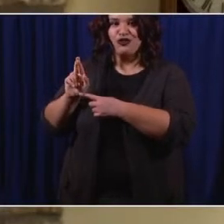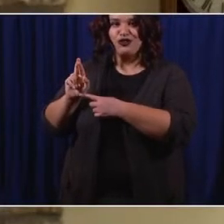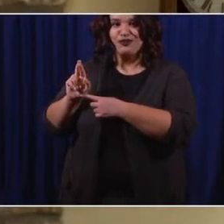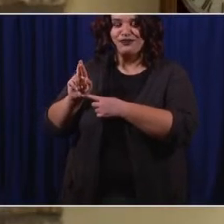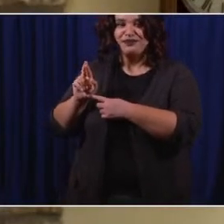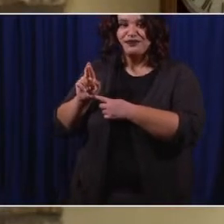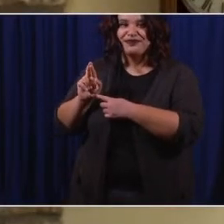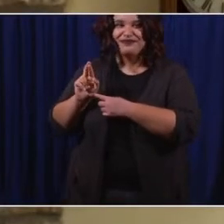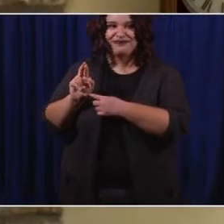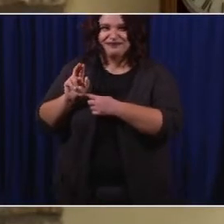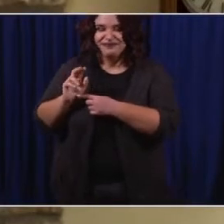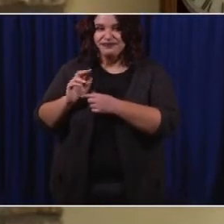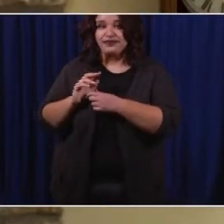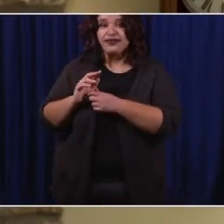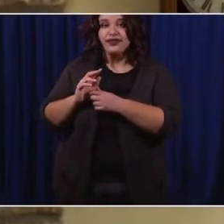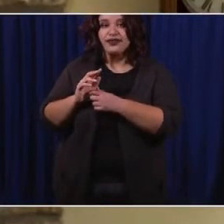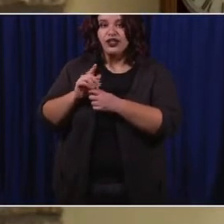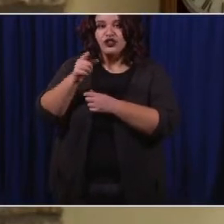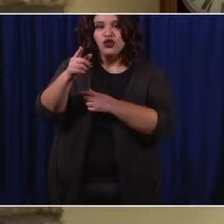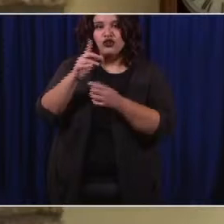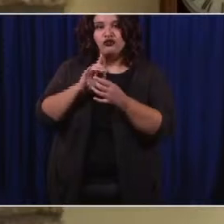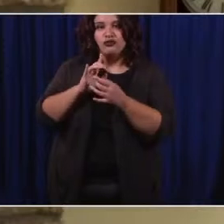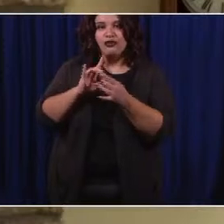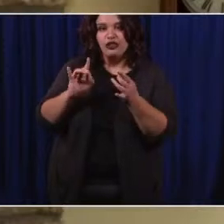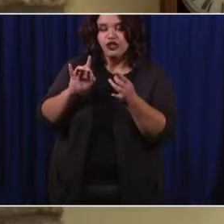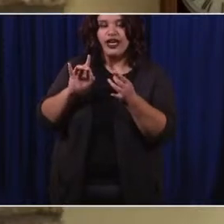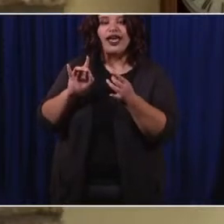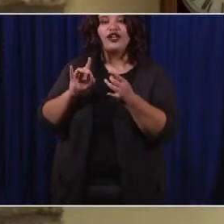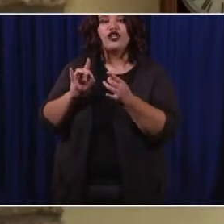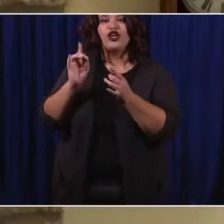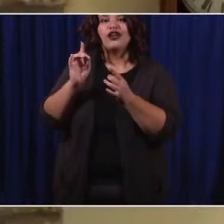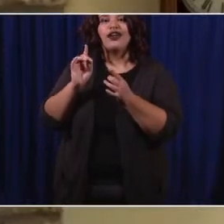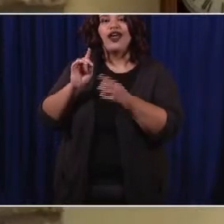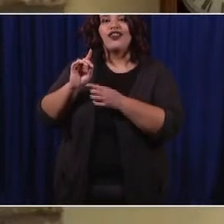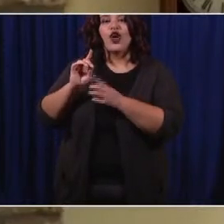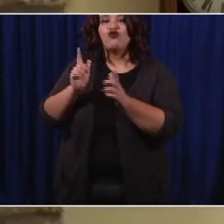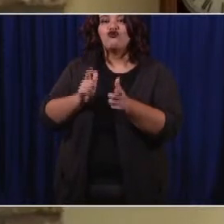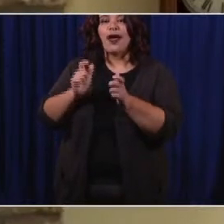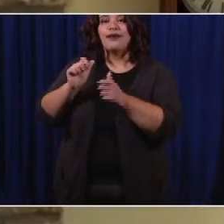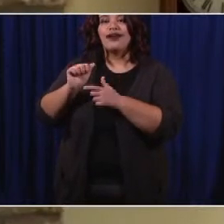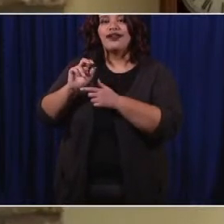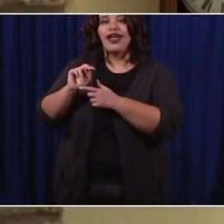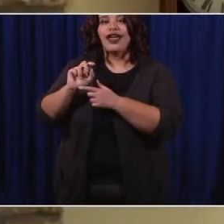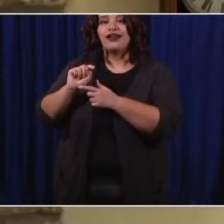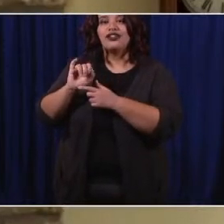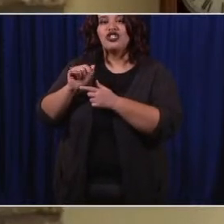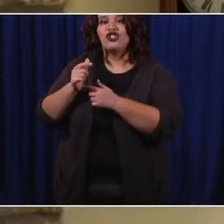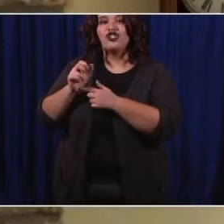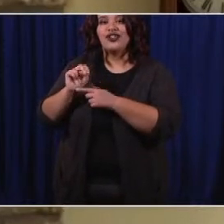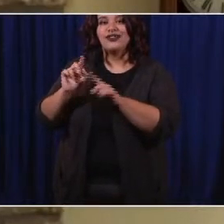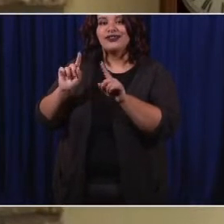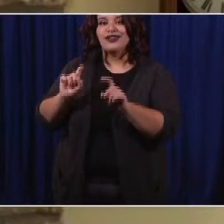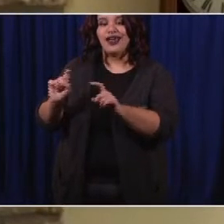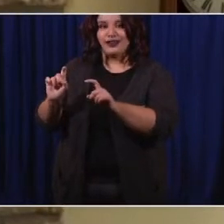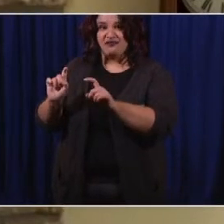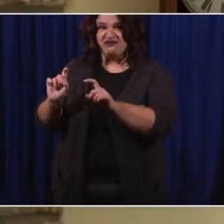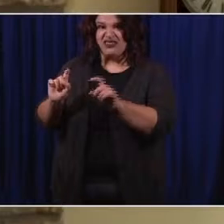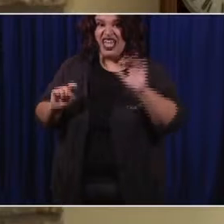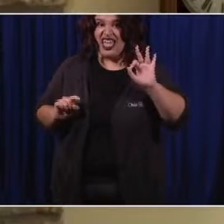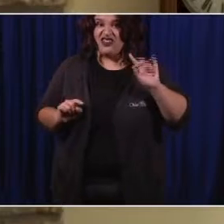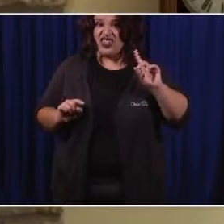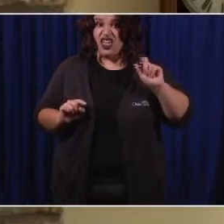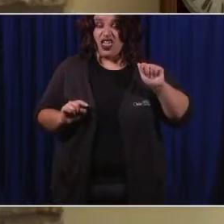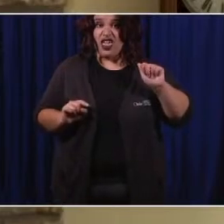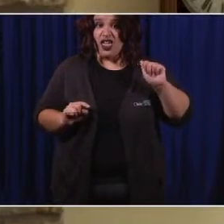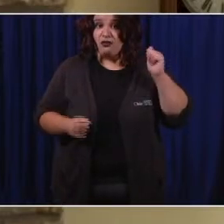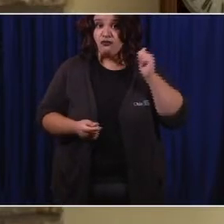mentioned this school study using the rapid antigen tests. Rapid antigen tests have only been approved by the FDA to test